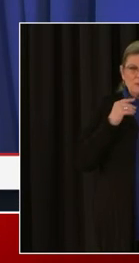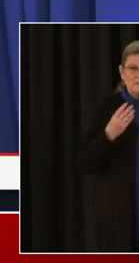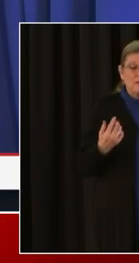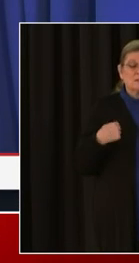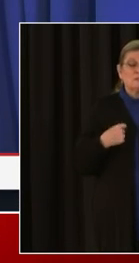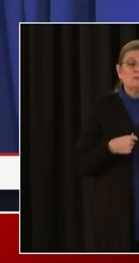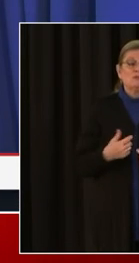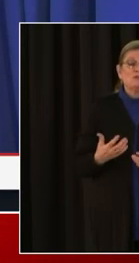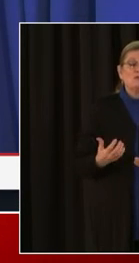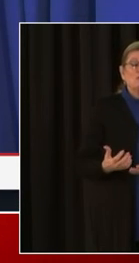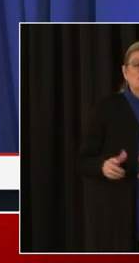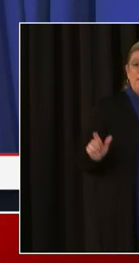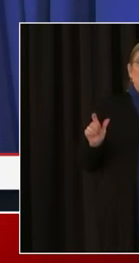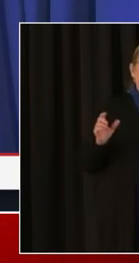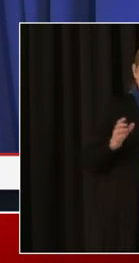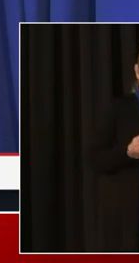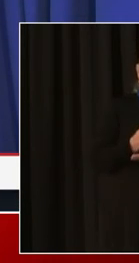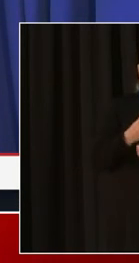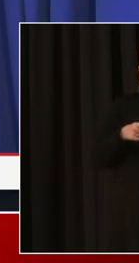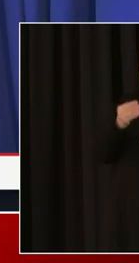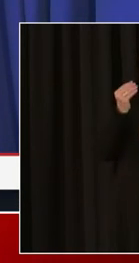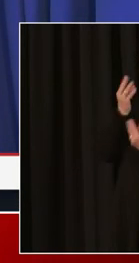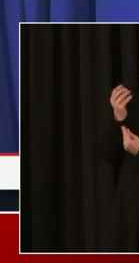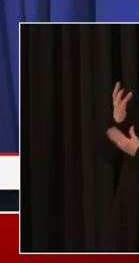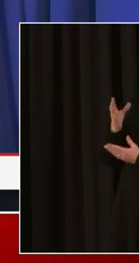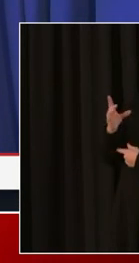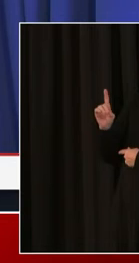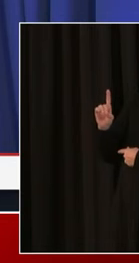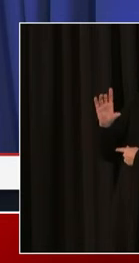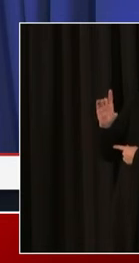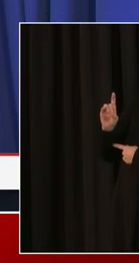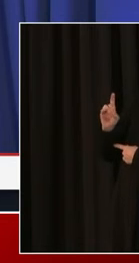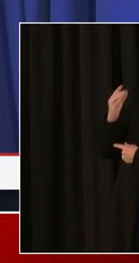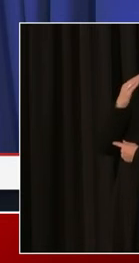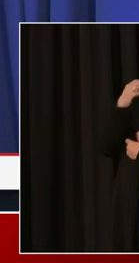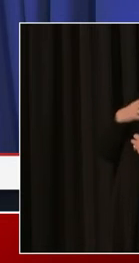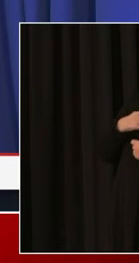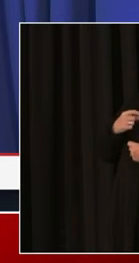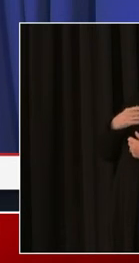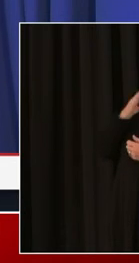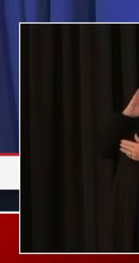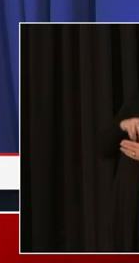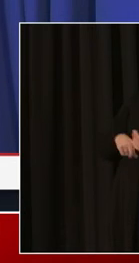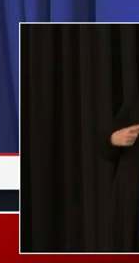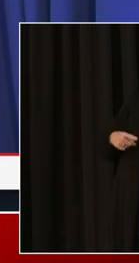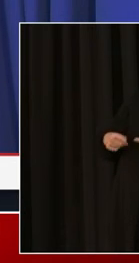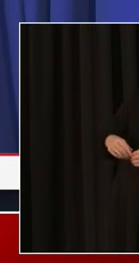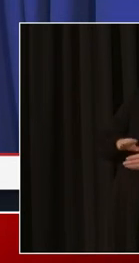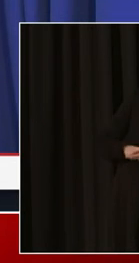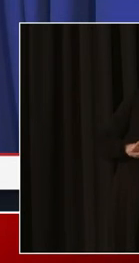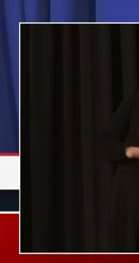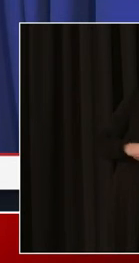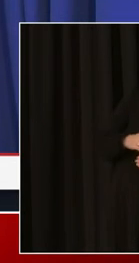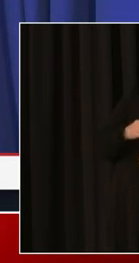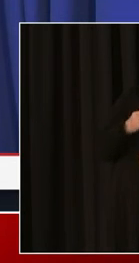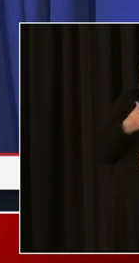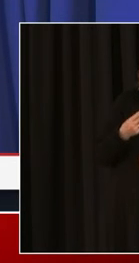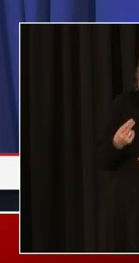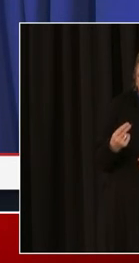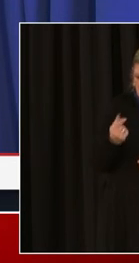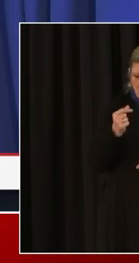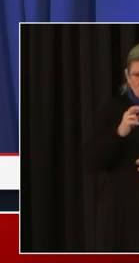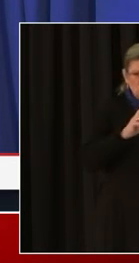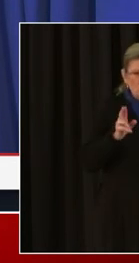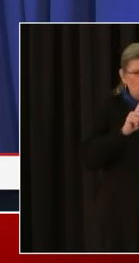opportunity for some type of surveillance in our schools, so we are able to respond very quickly when we have a positive test